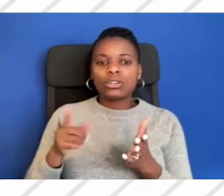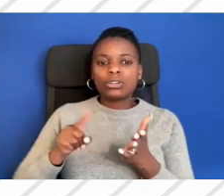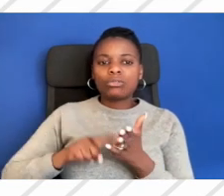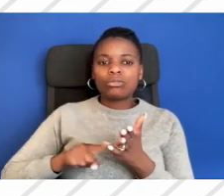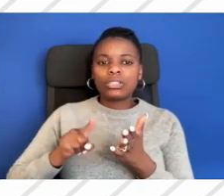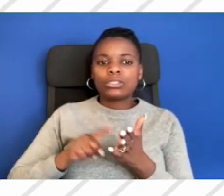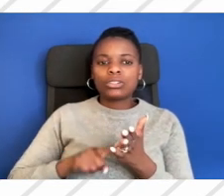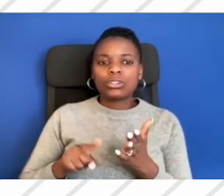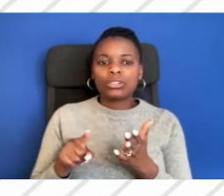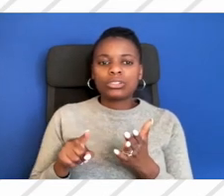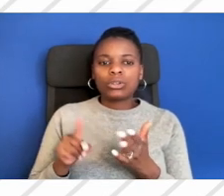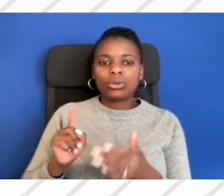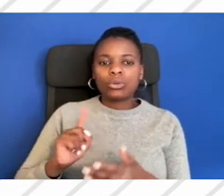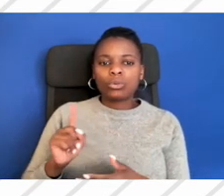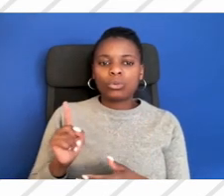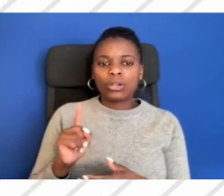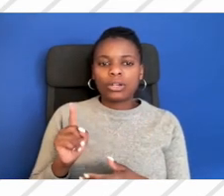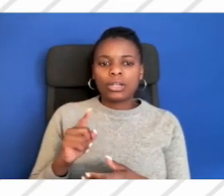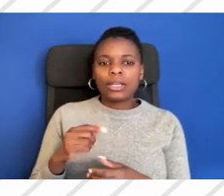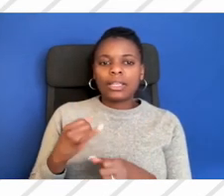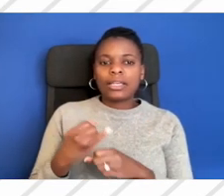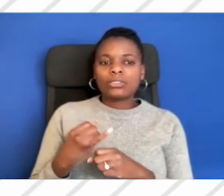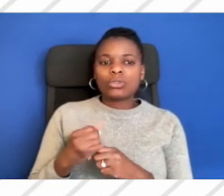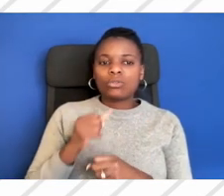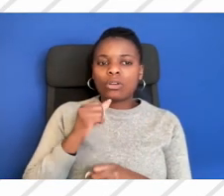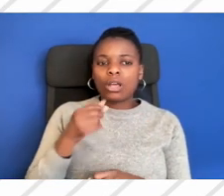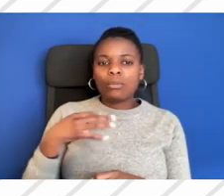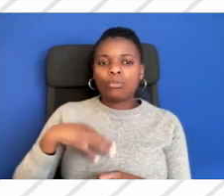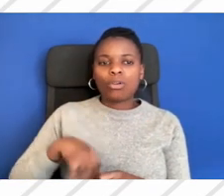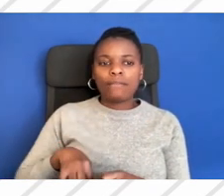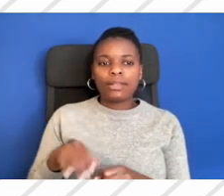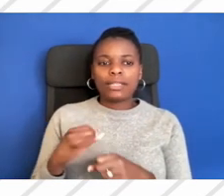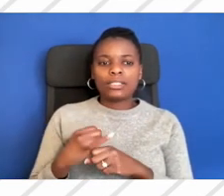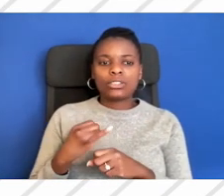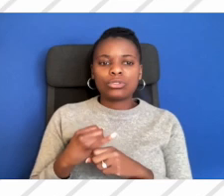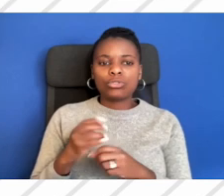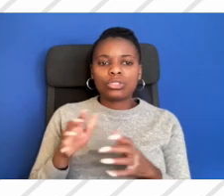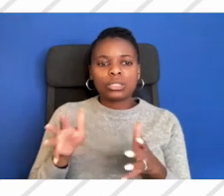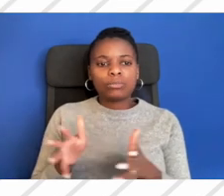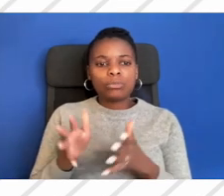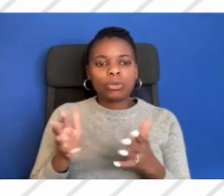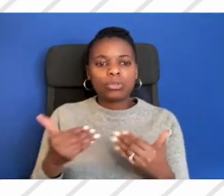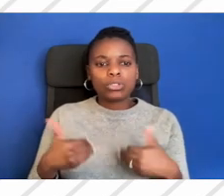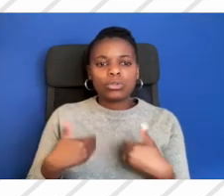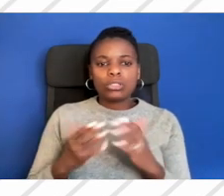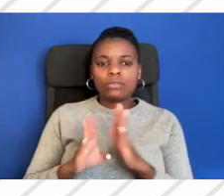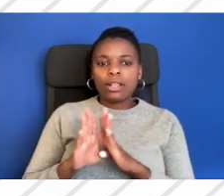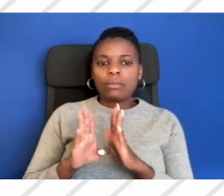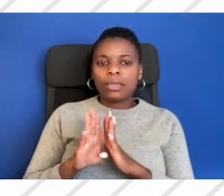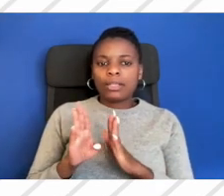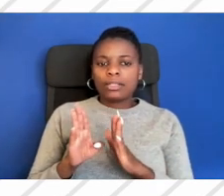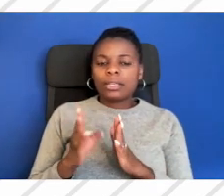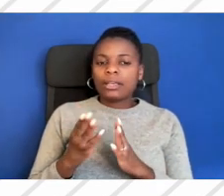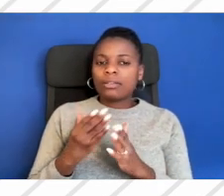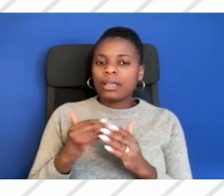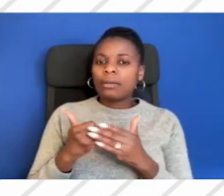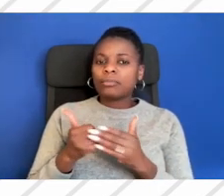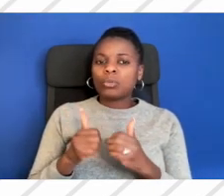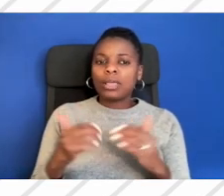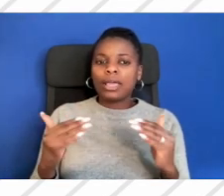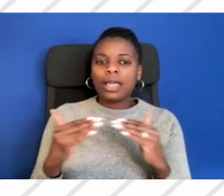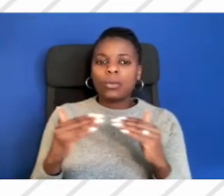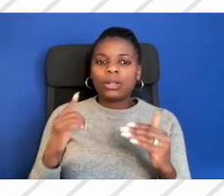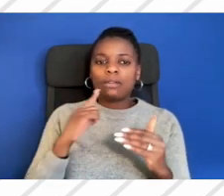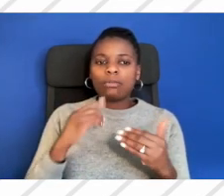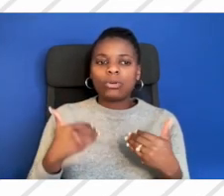and advances equity through applied research and collaborative partnerships with youth-serving organizations. She has had the privilege of working with and for youth in